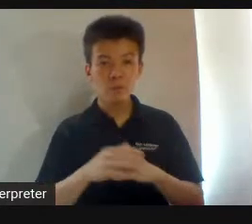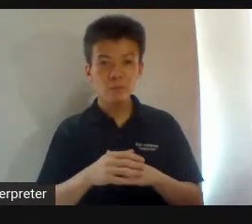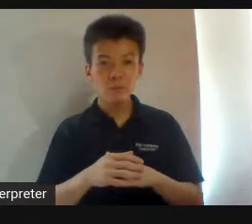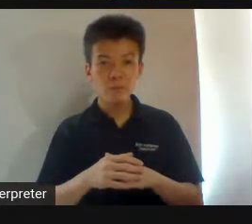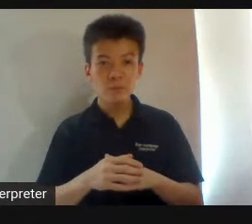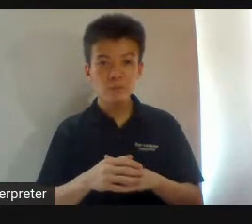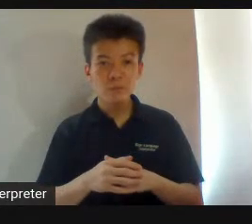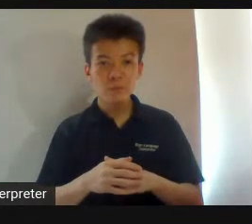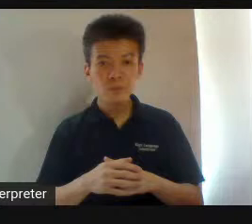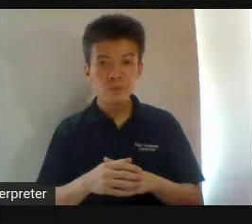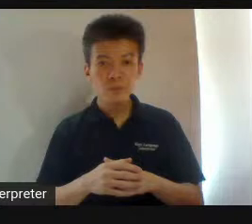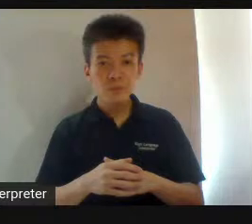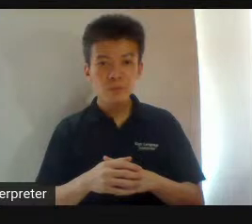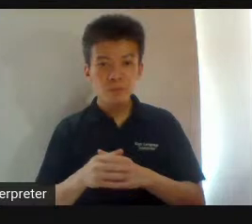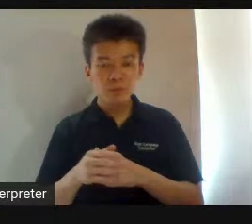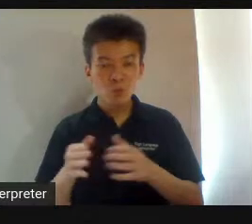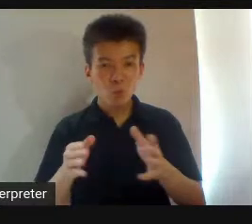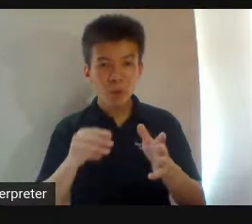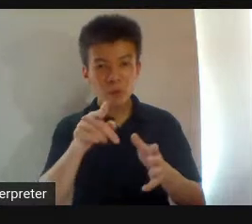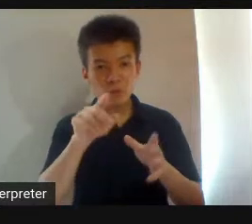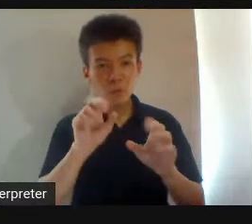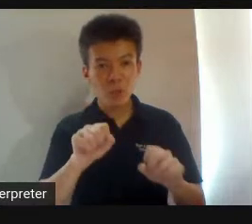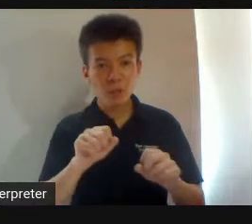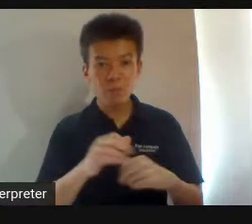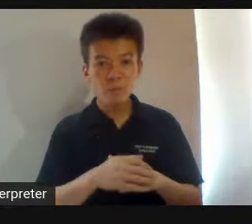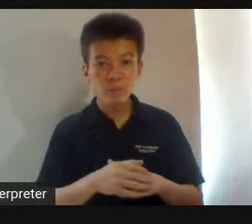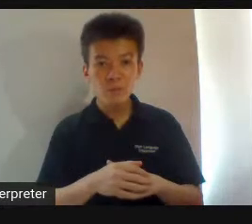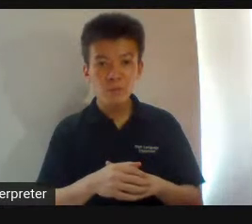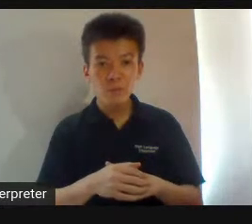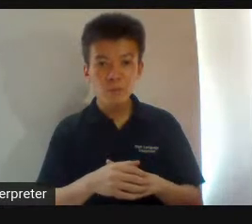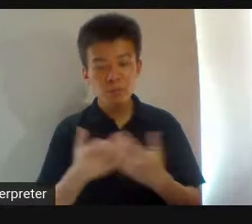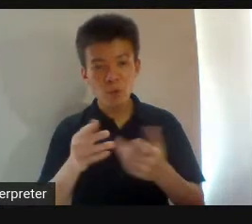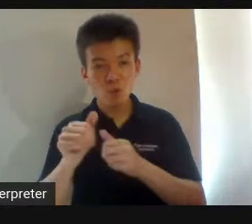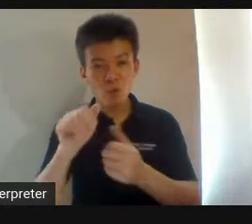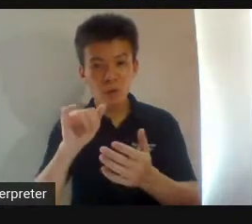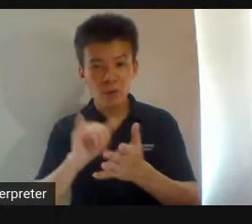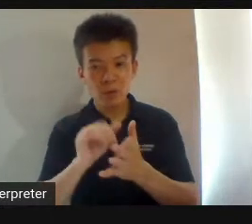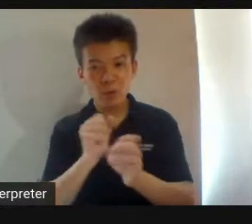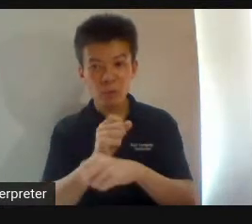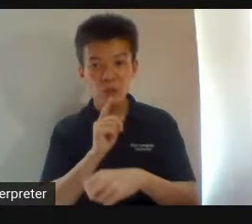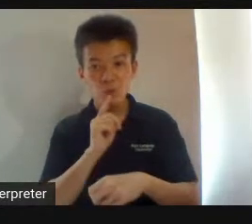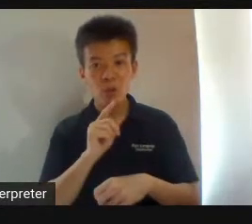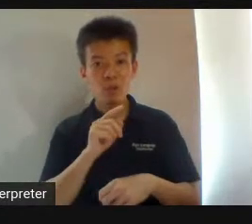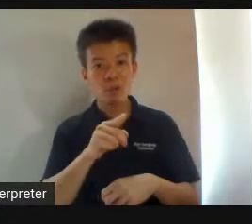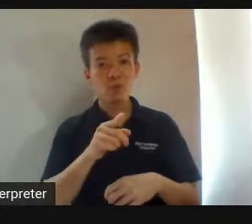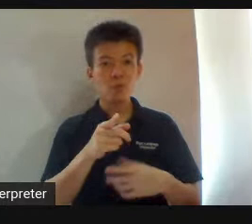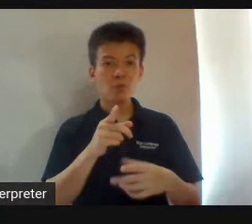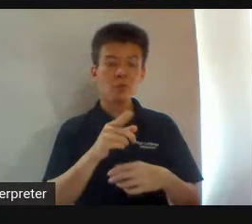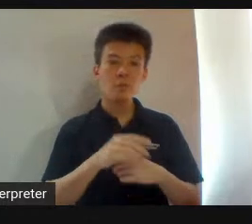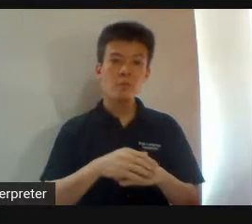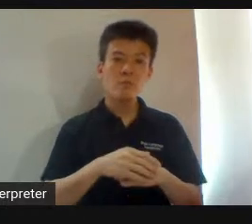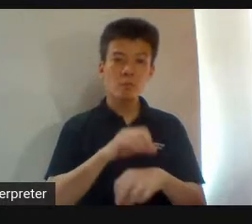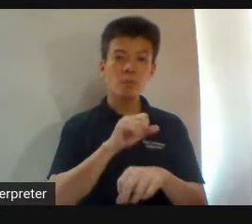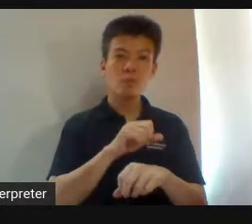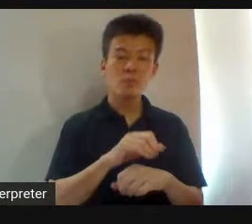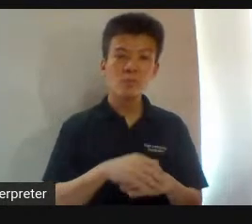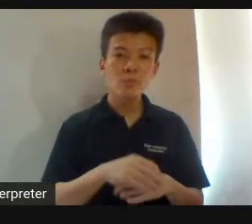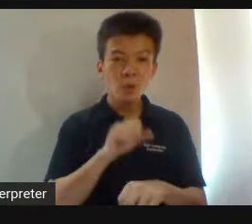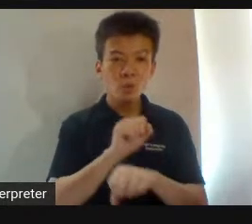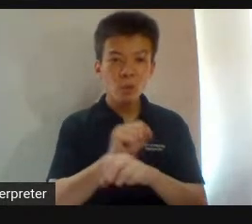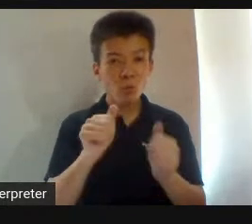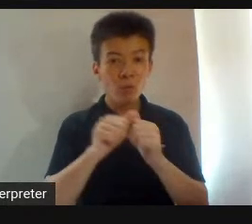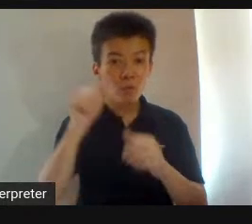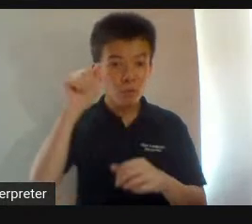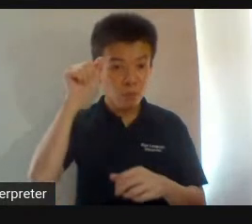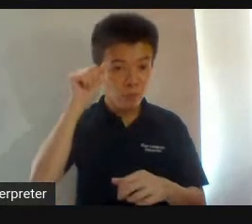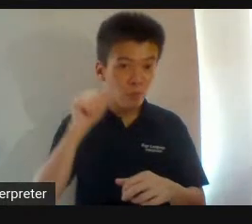you know, the way you can move forward is just making sure that you are working with those